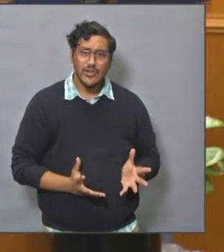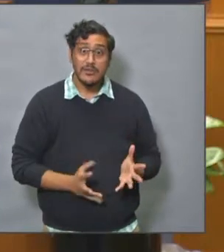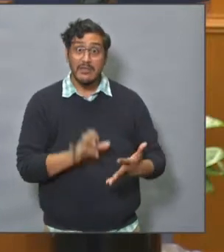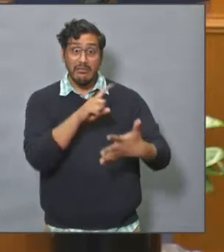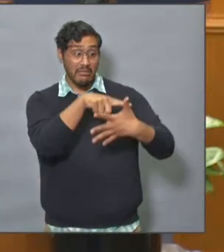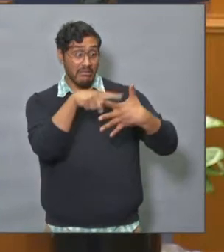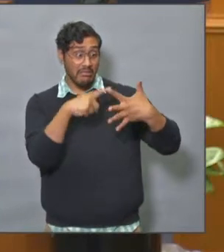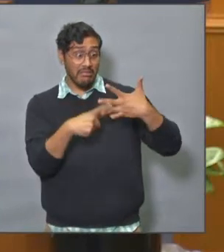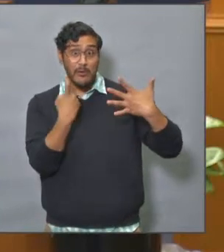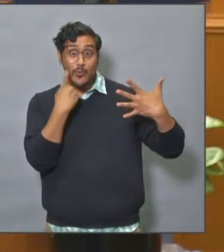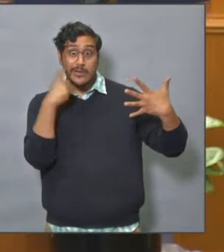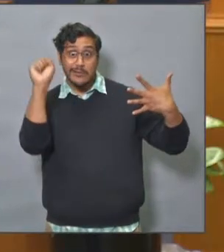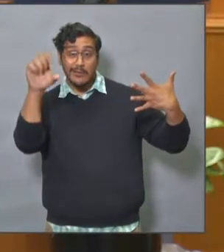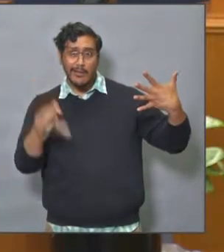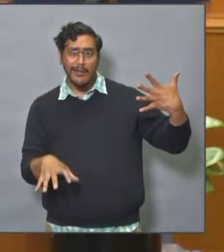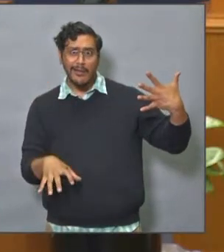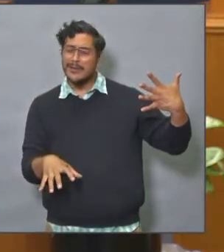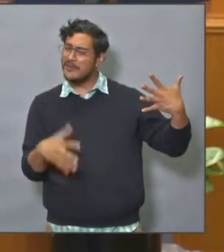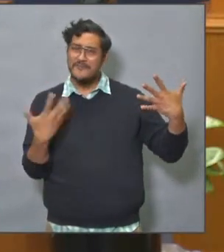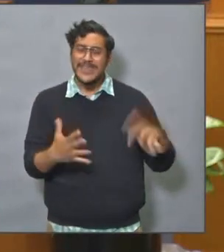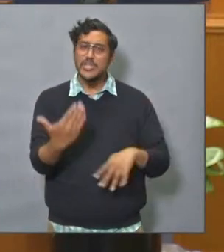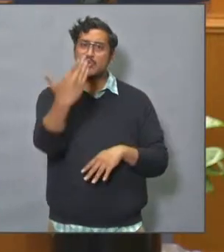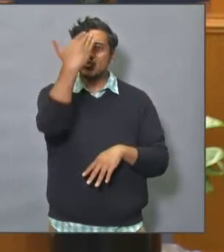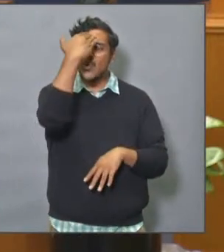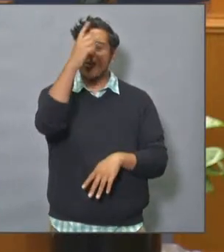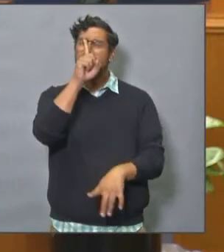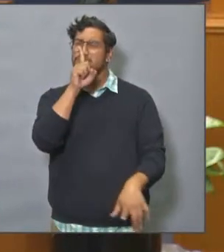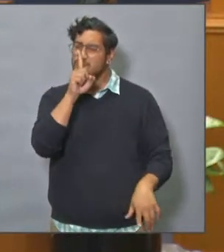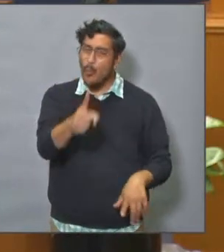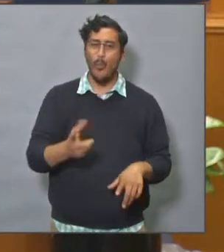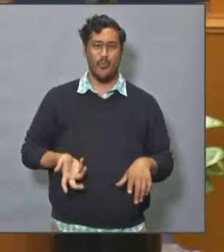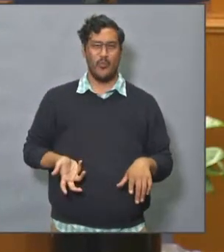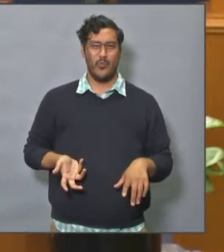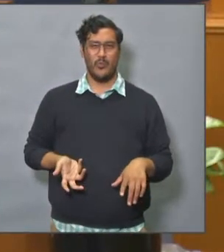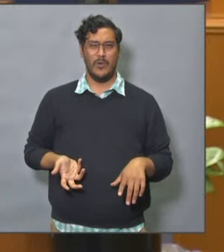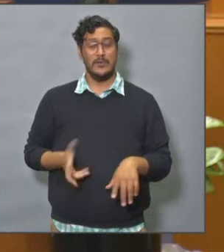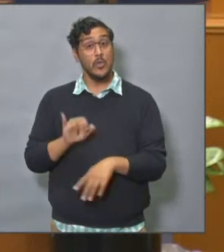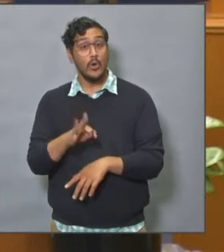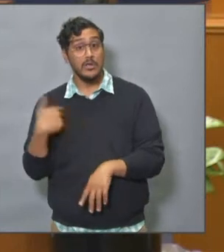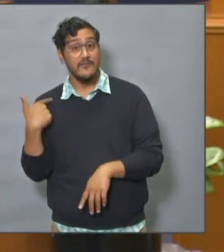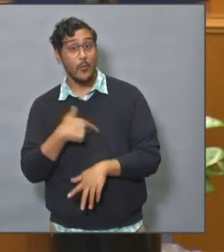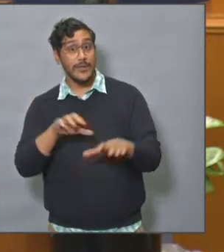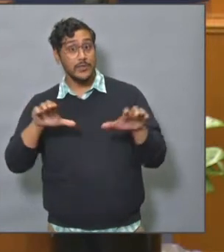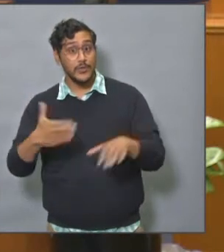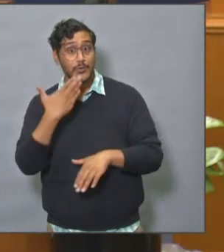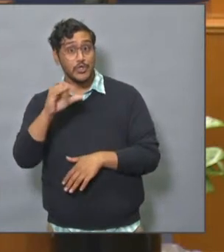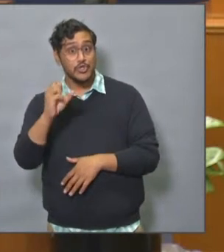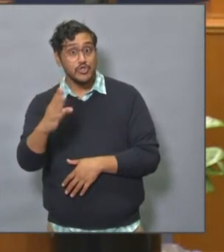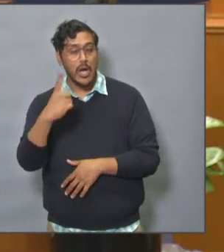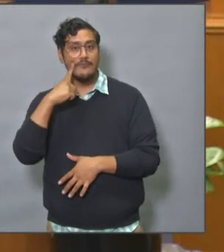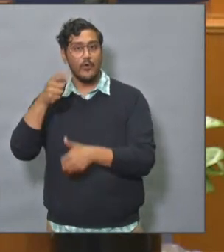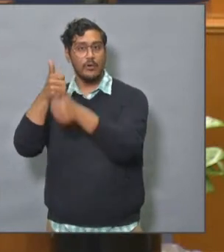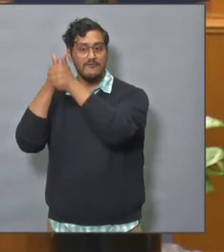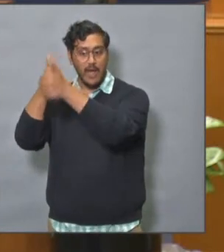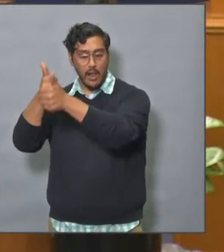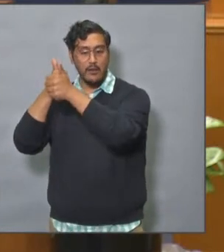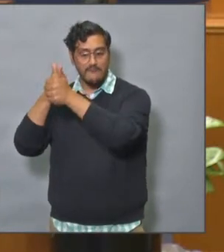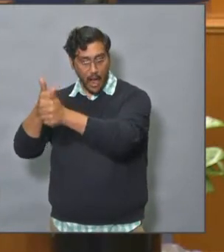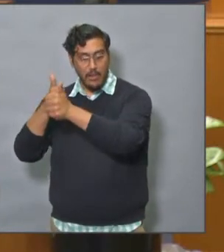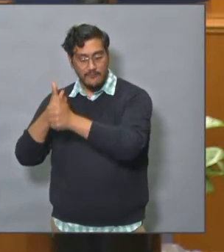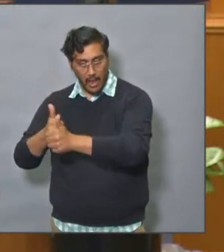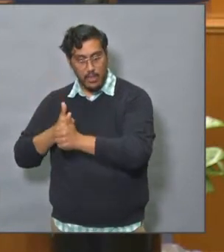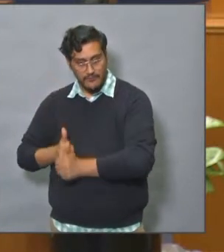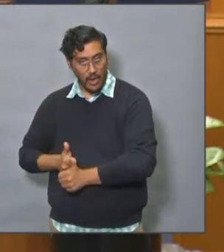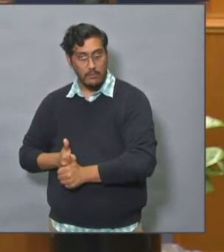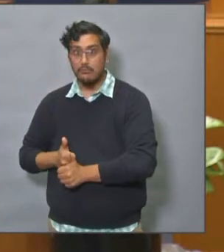for certain that if we do a really good job on implementing all of the tools that we have at hand,